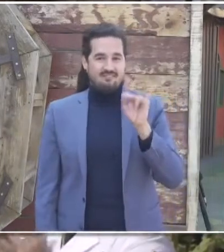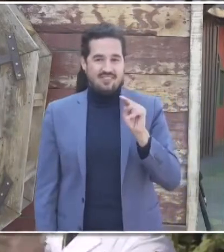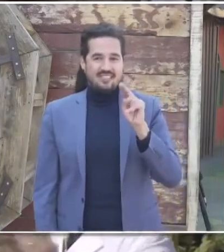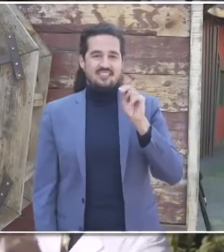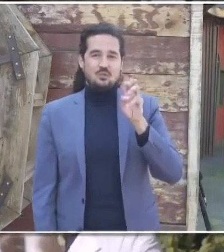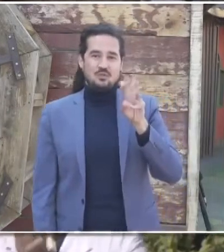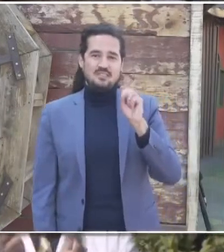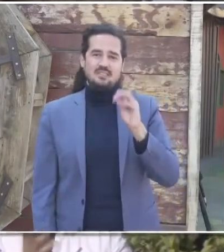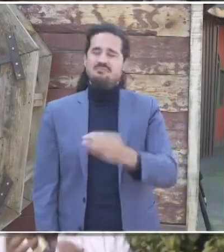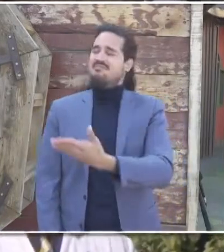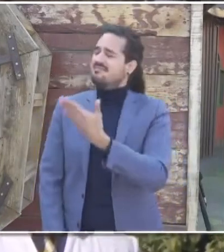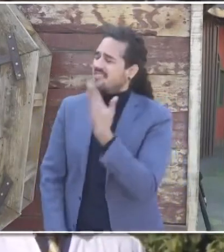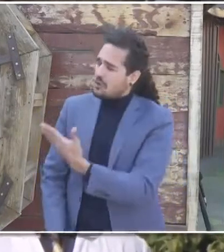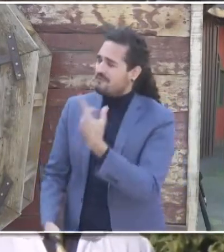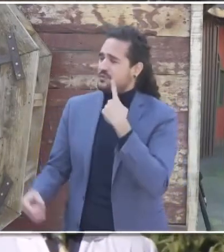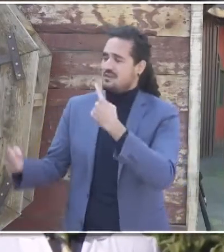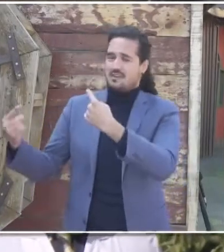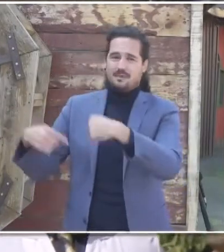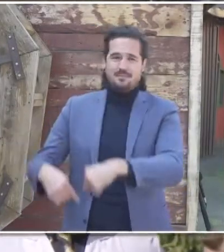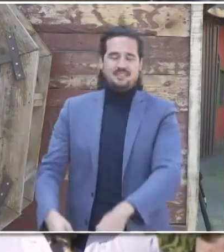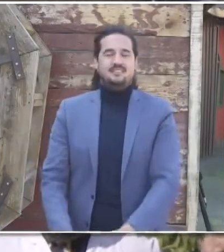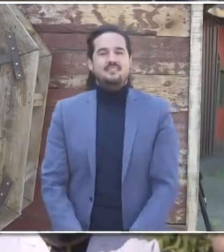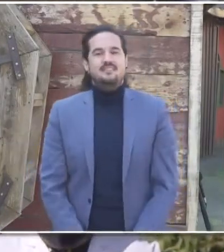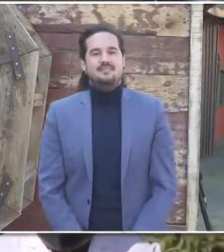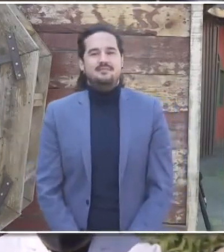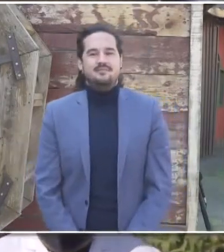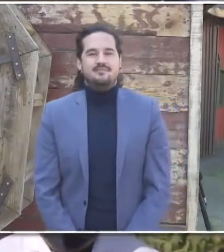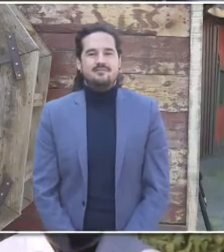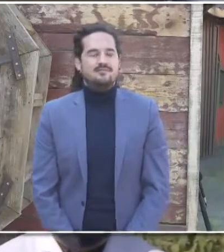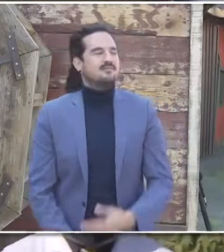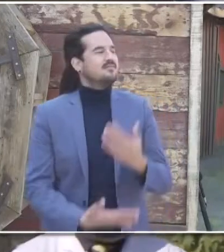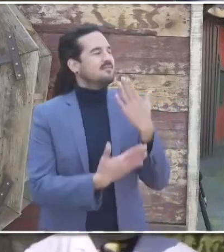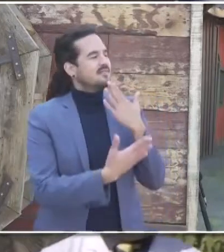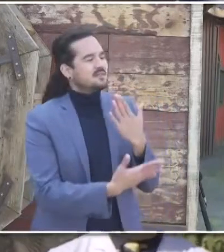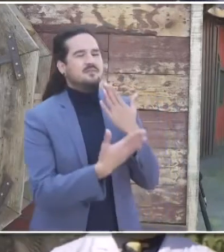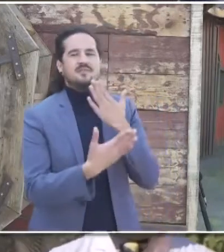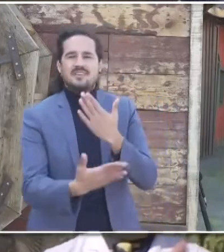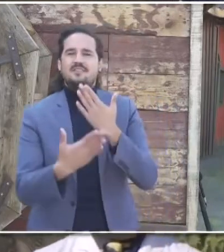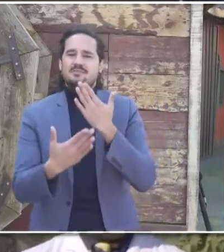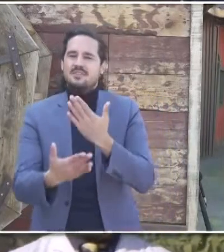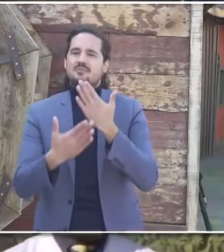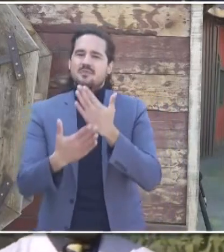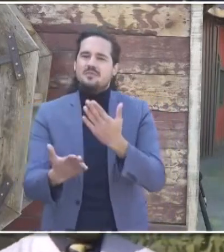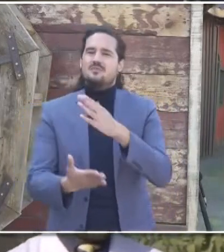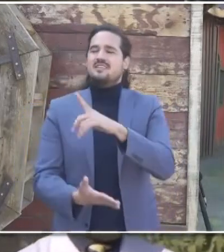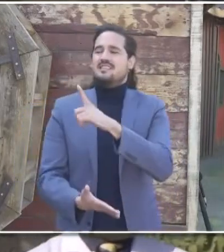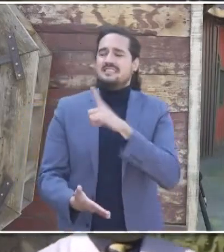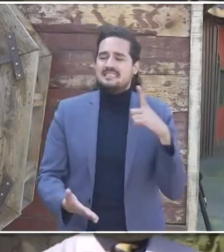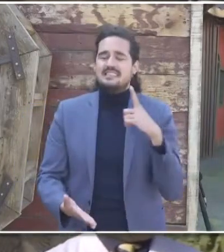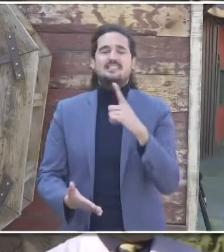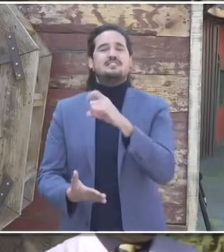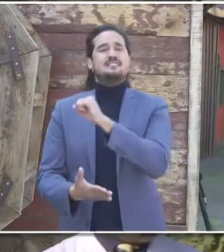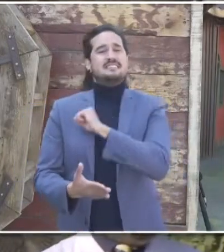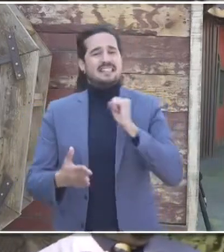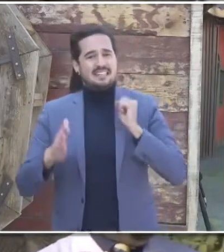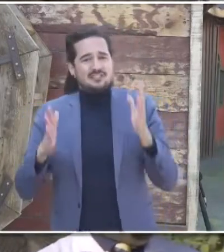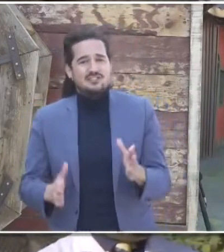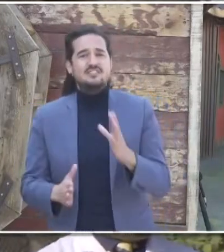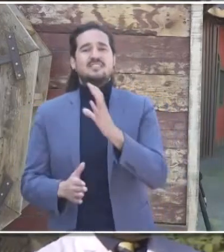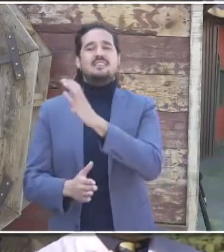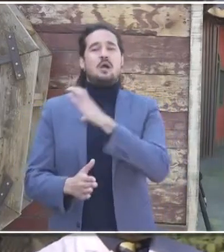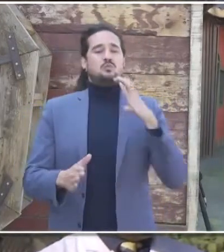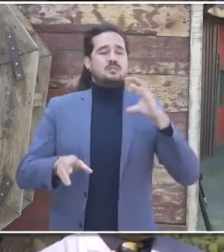Thank you, Congressman. Thank you, all of you, Mr. Mayor. Thank you, Assembly members, Senator. Thank you to Councilwoman and, of course, members